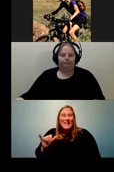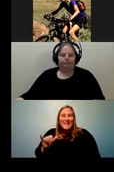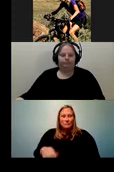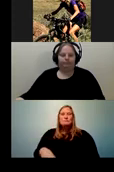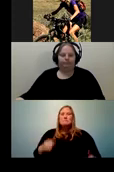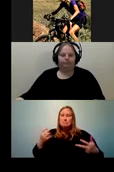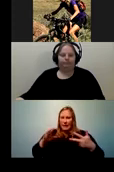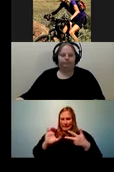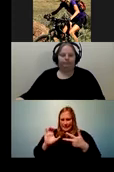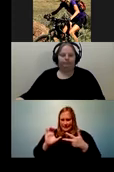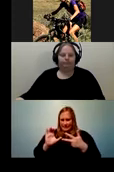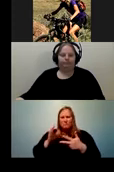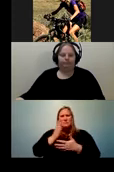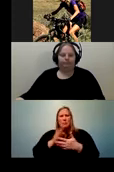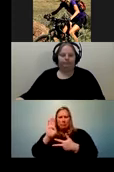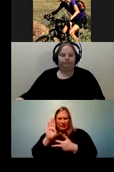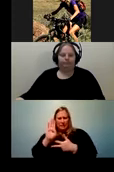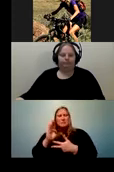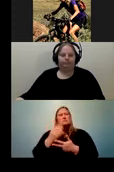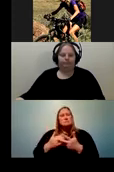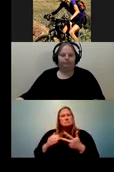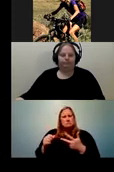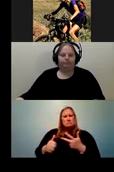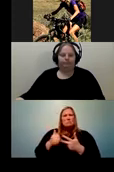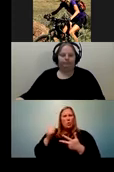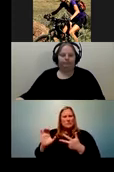some B's, but mostly C's.